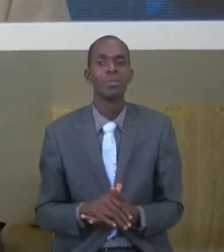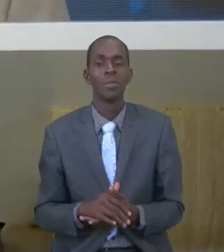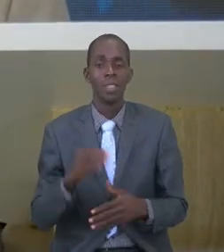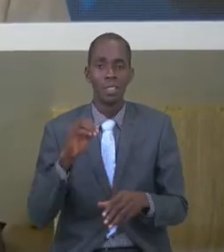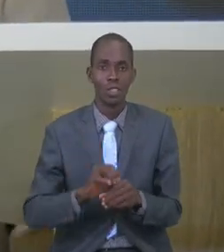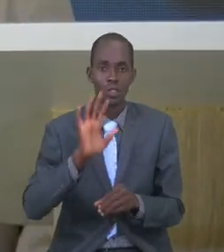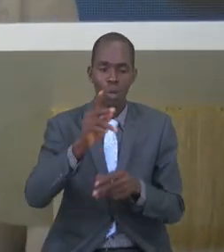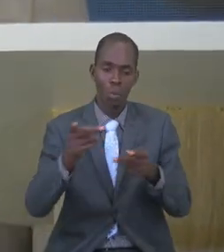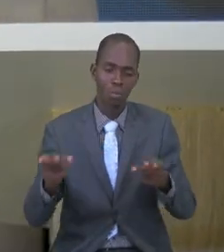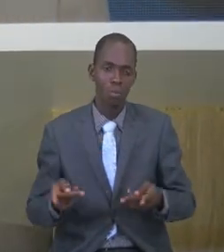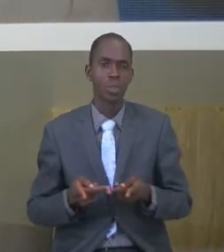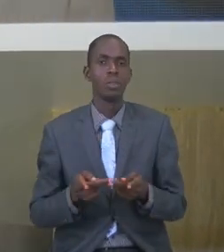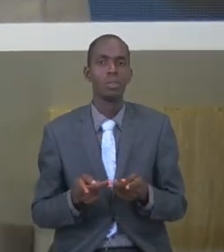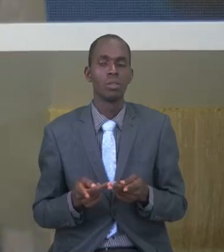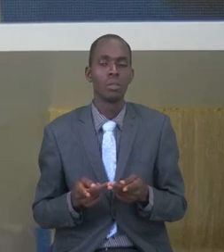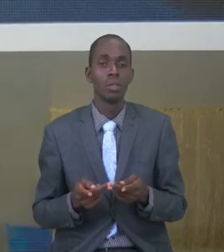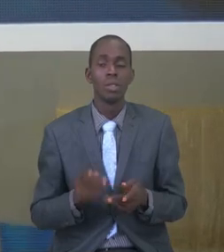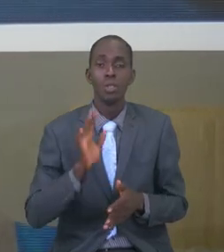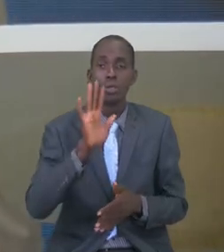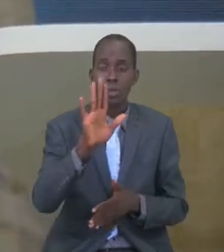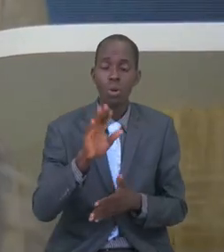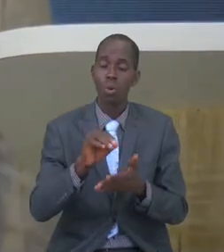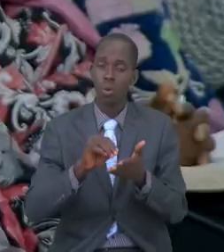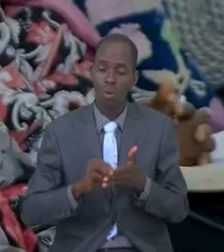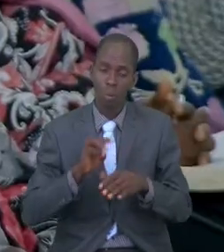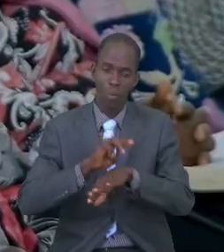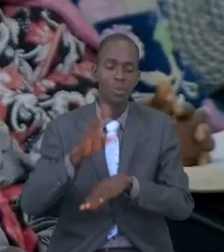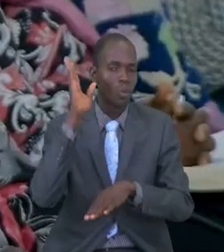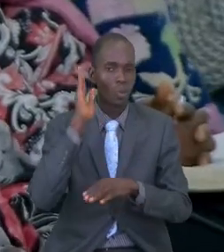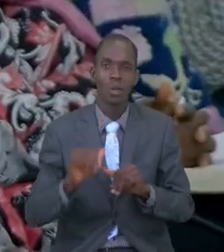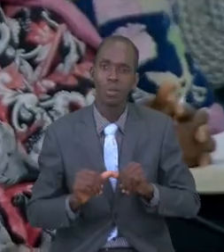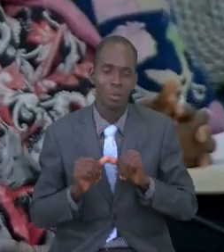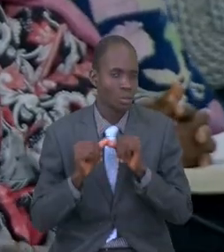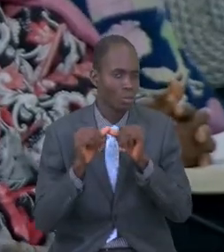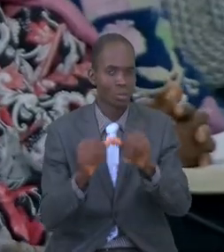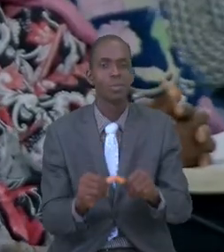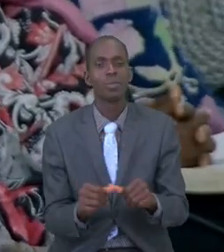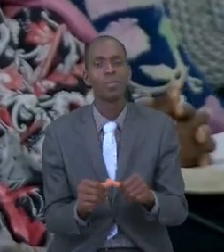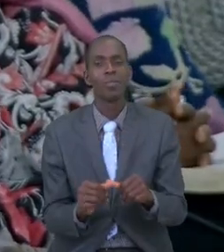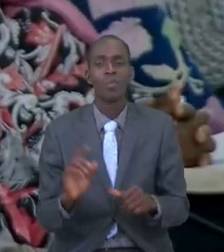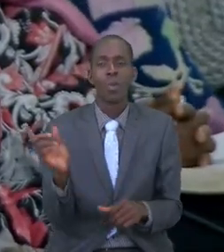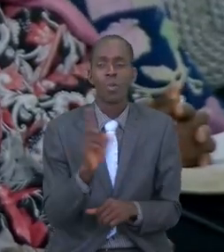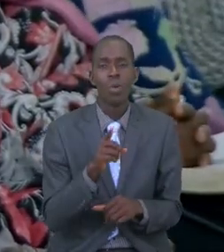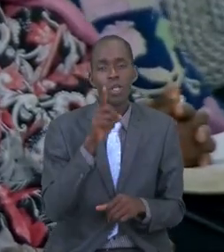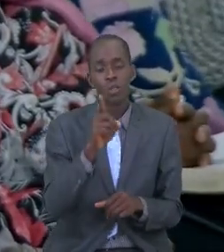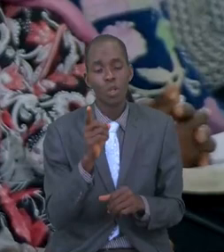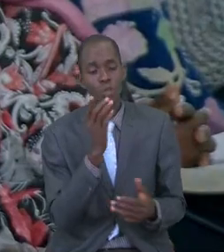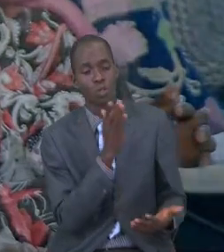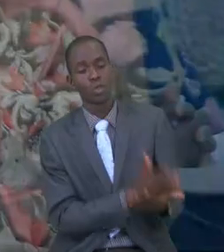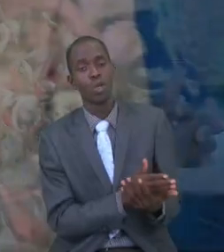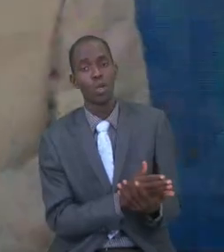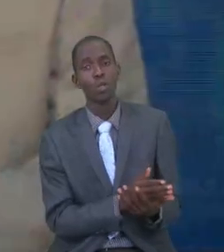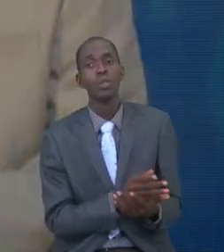your place. Your ministry will continue. Amen. Where you let, you're leaving